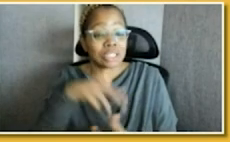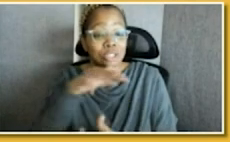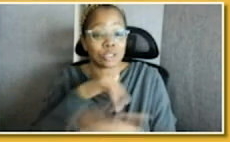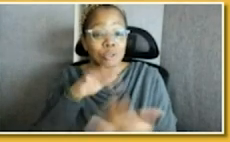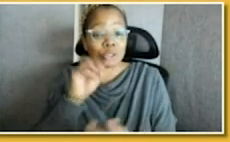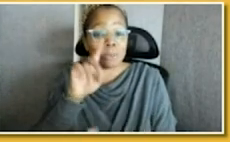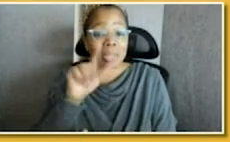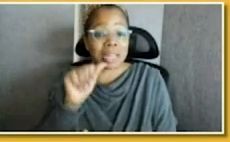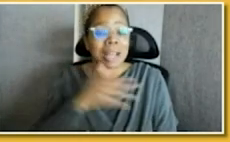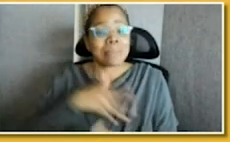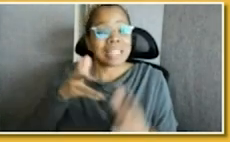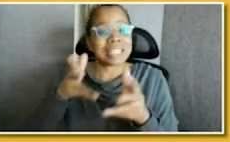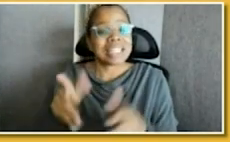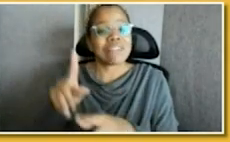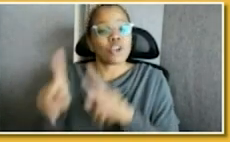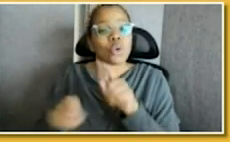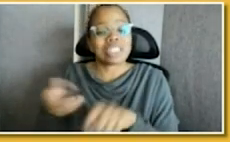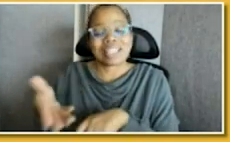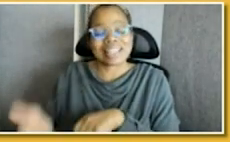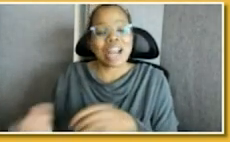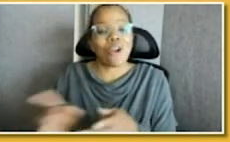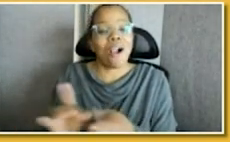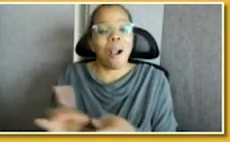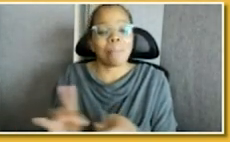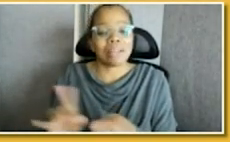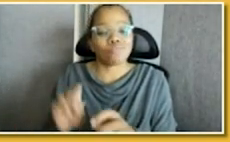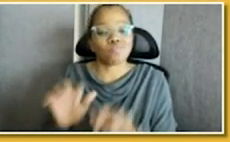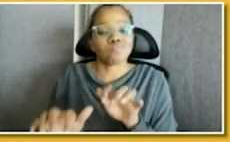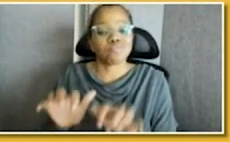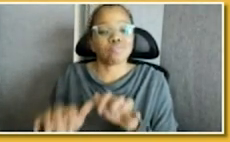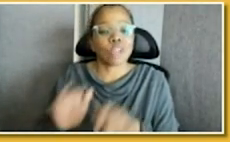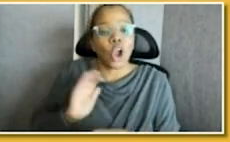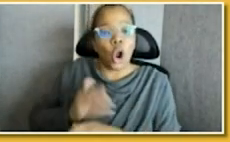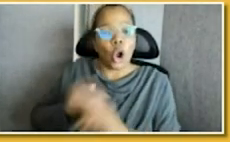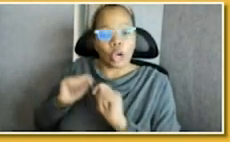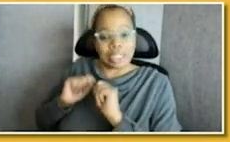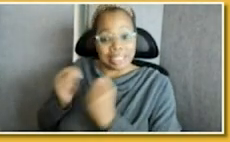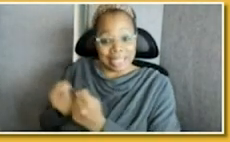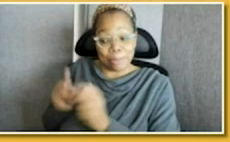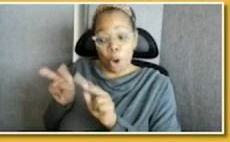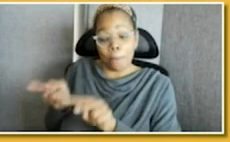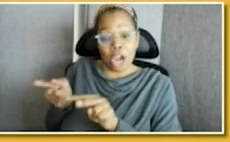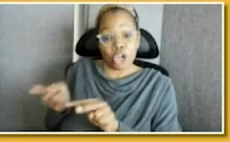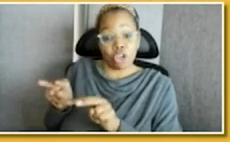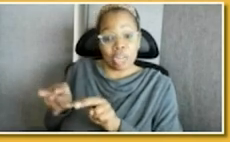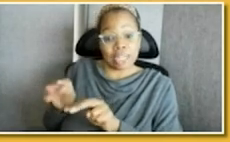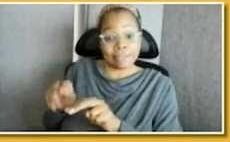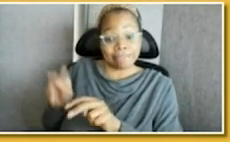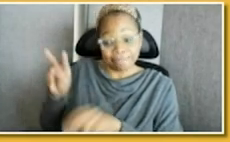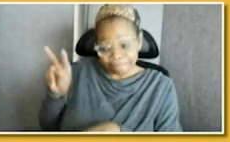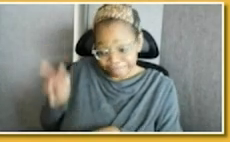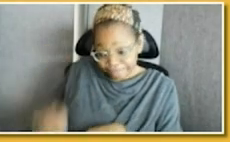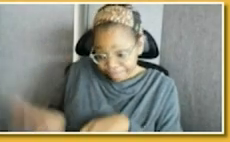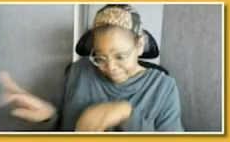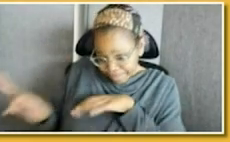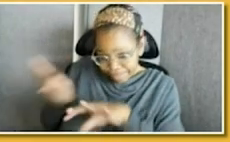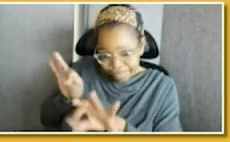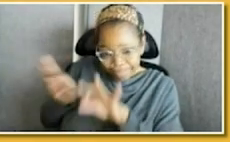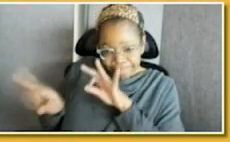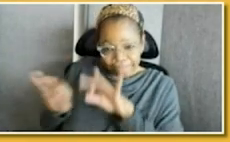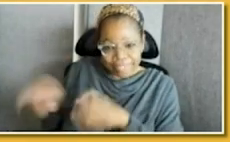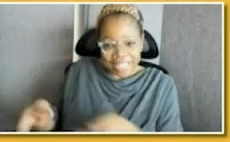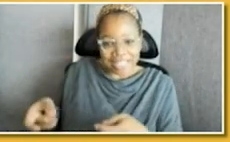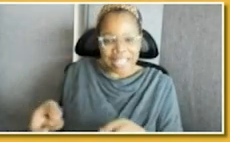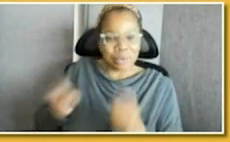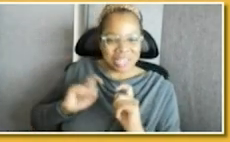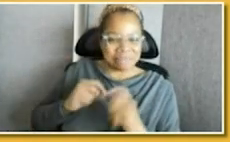as a comment, and members of our team who are monitoring are going to pass the questions along to myself and the